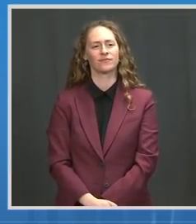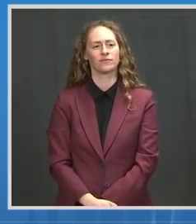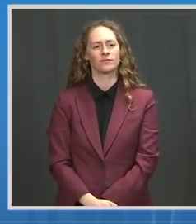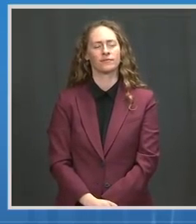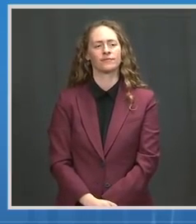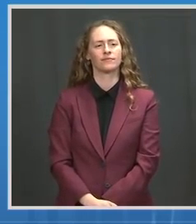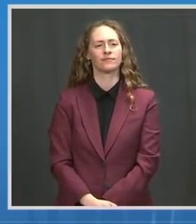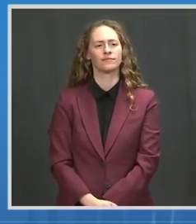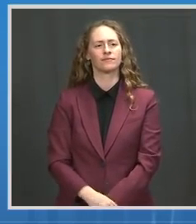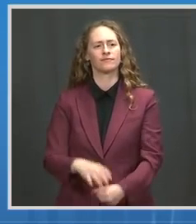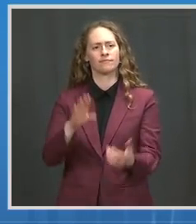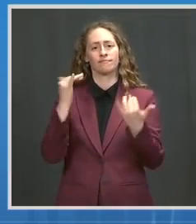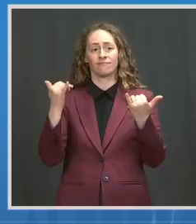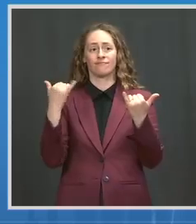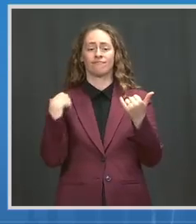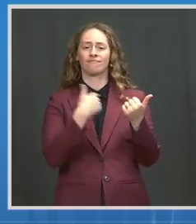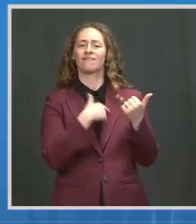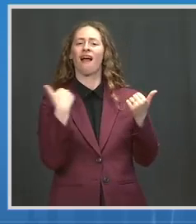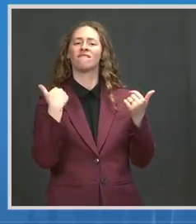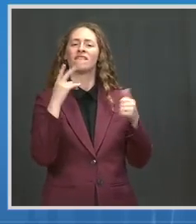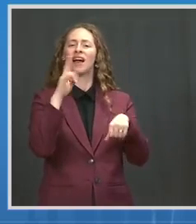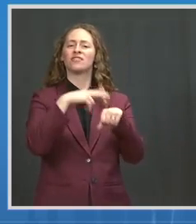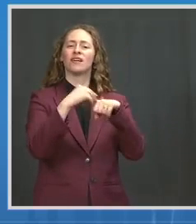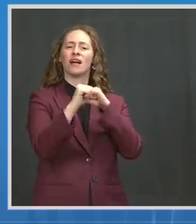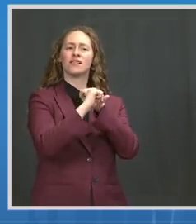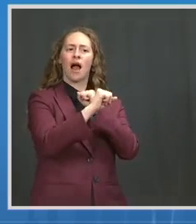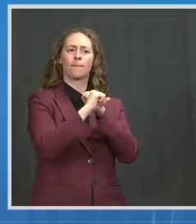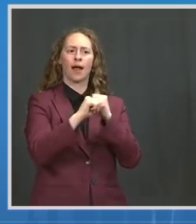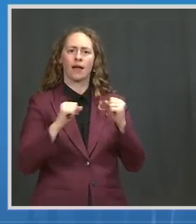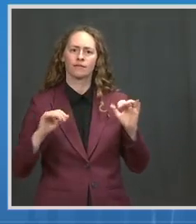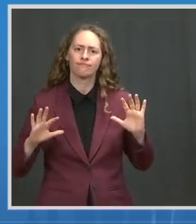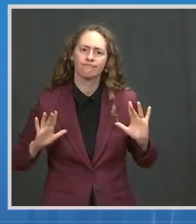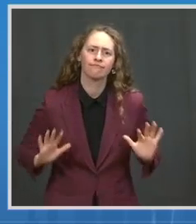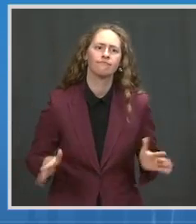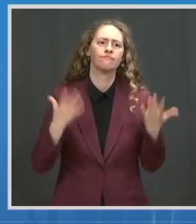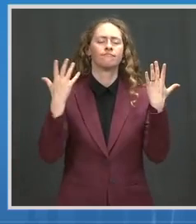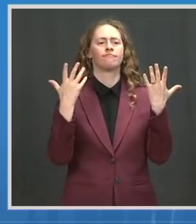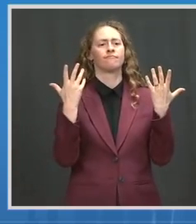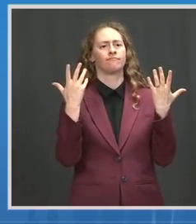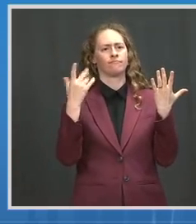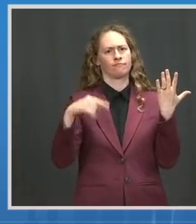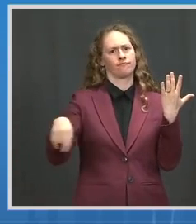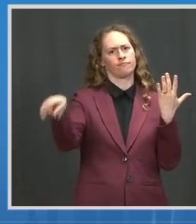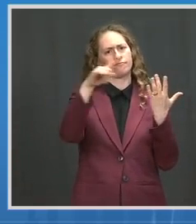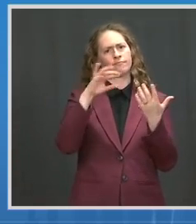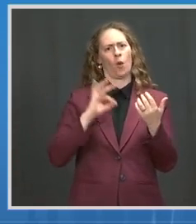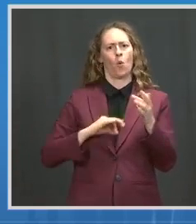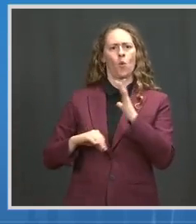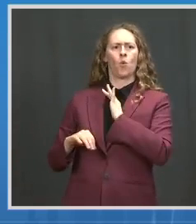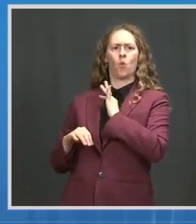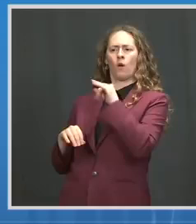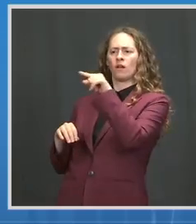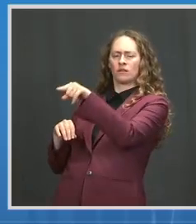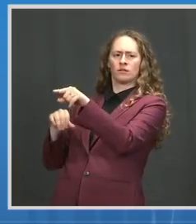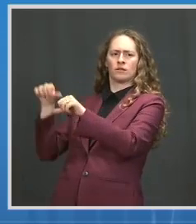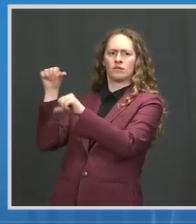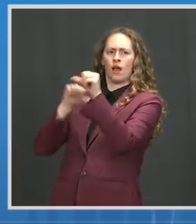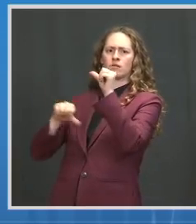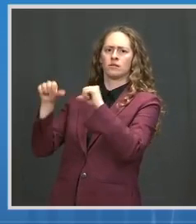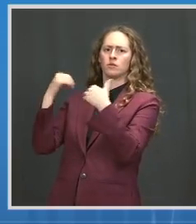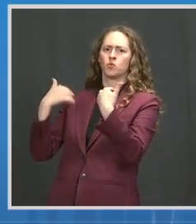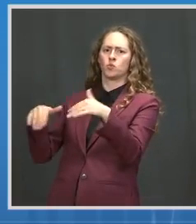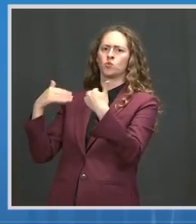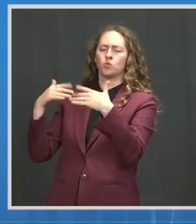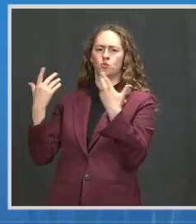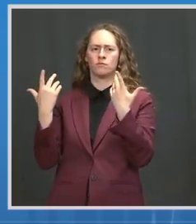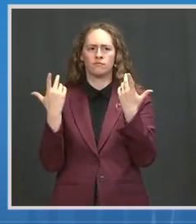successful, everyone in our country needs to benefit from the scientific discovery with the vaccines. We absolutely cannot